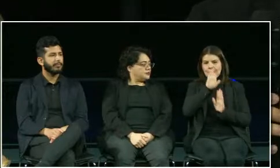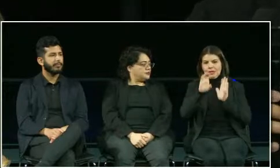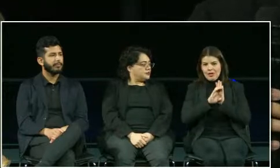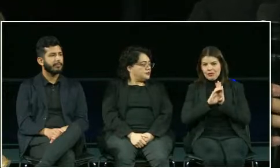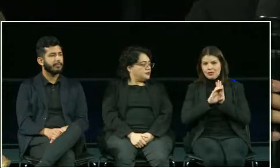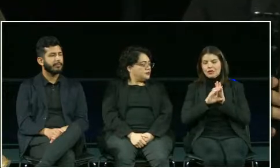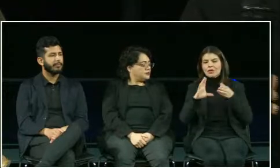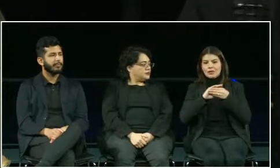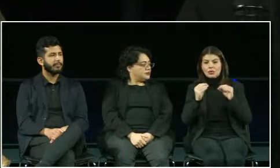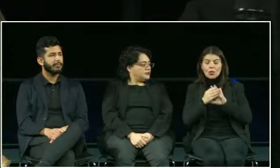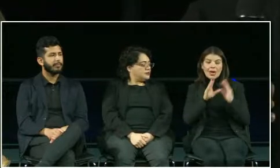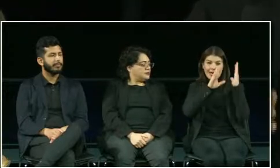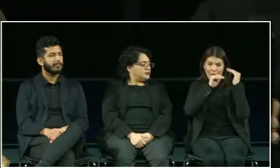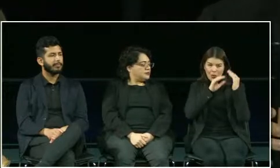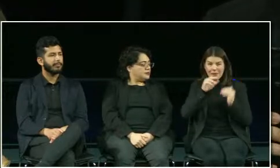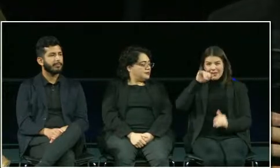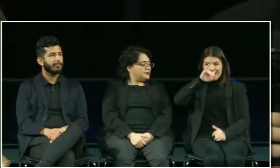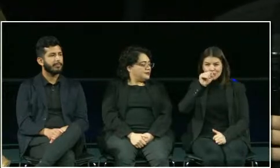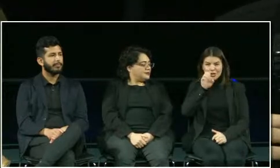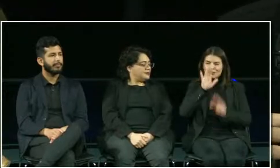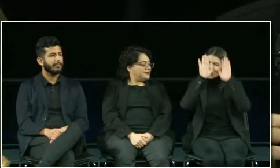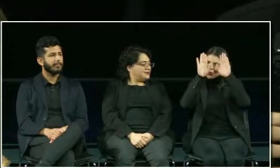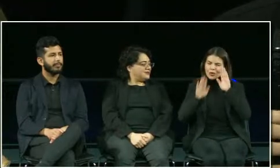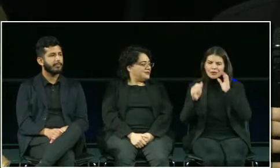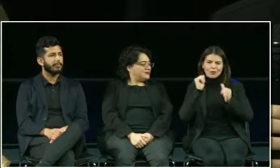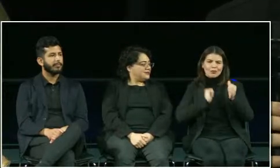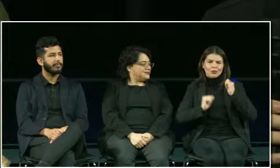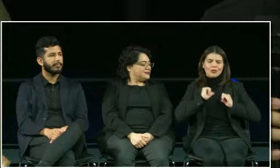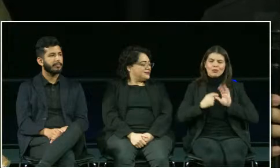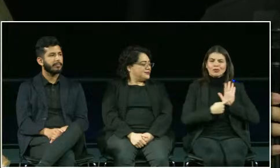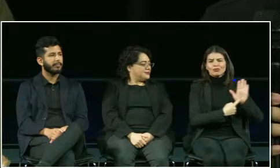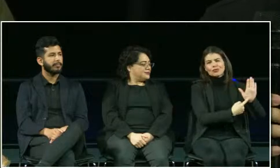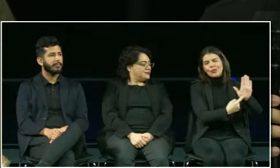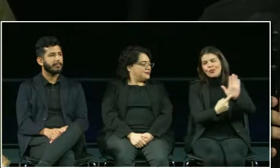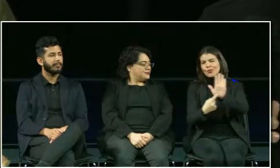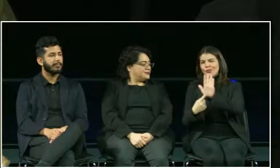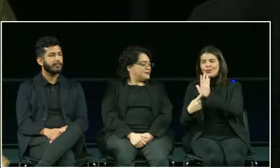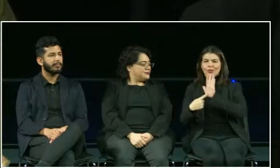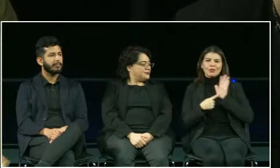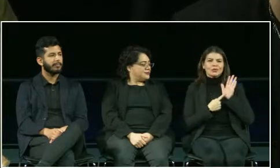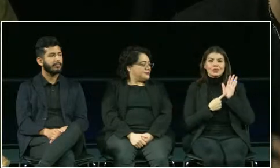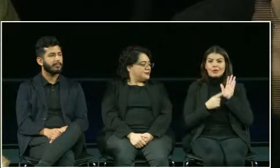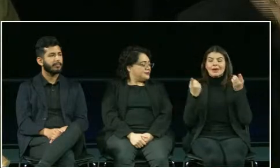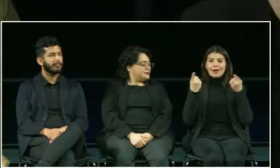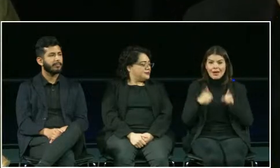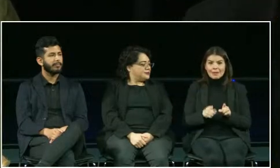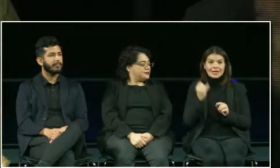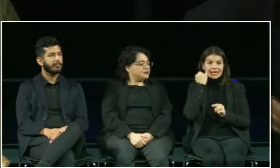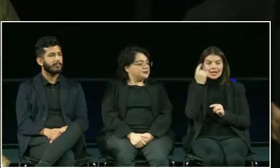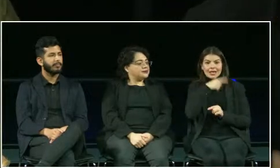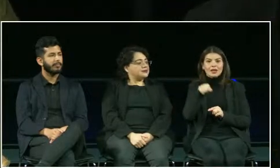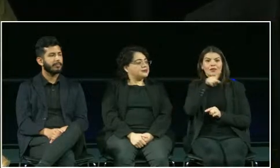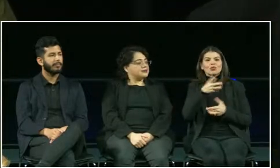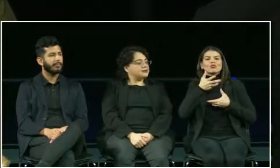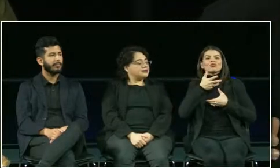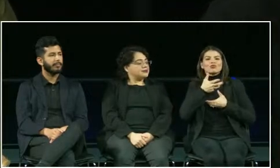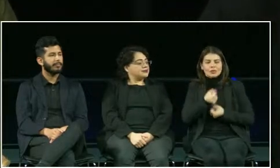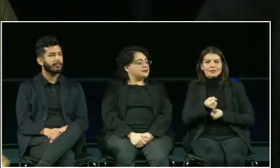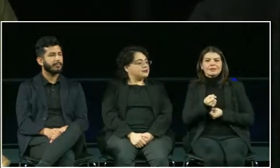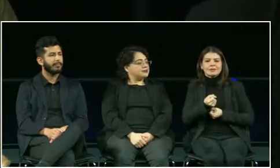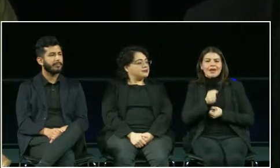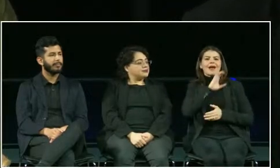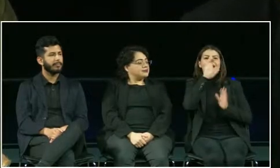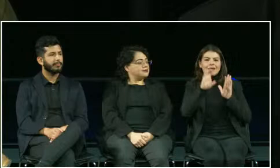that James's brilliant performance in it kind of shows what can be done when you kind of entrust